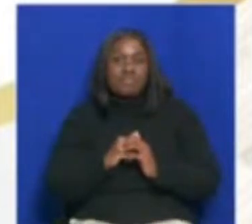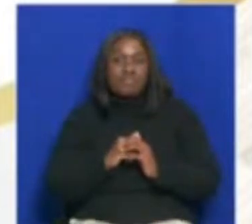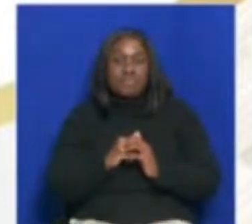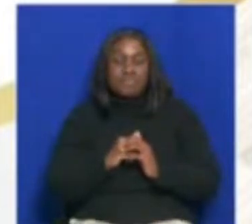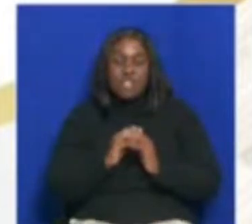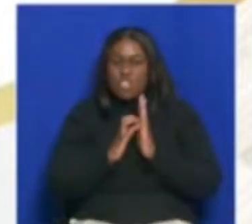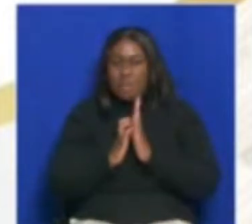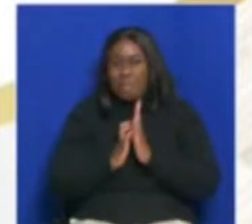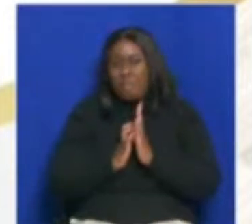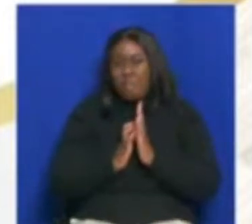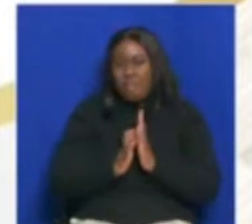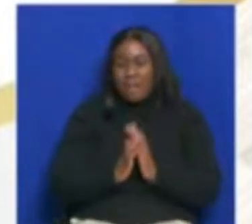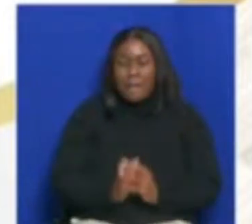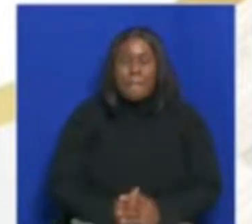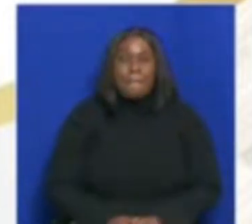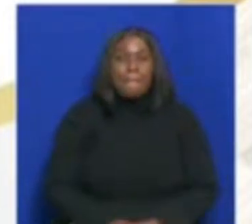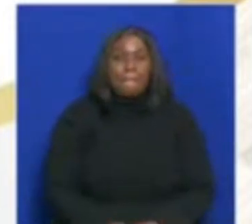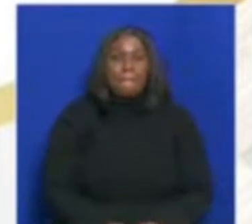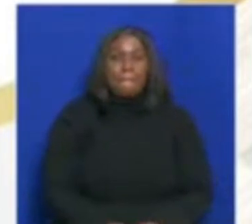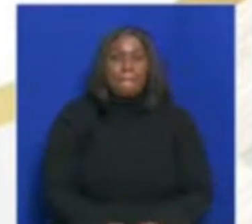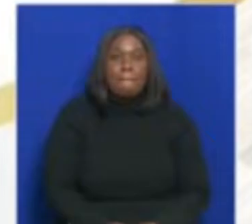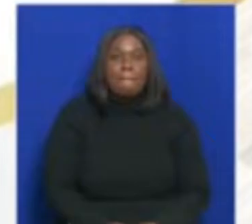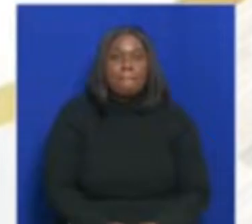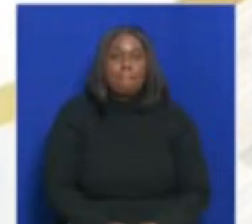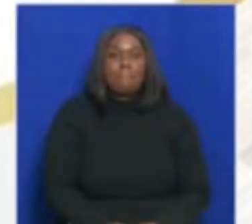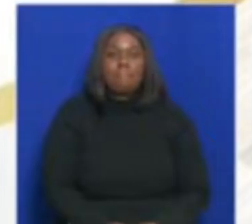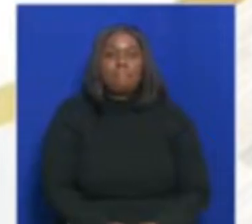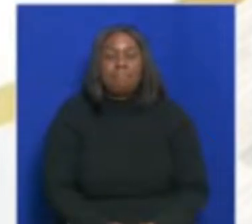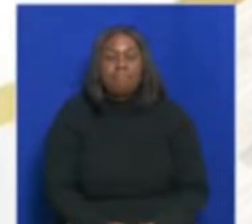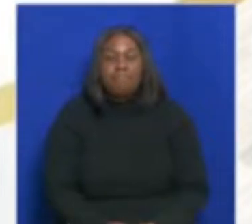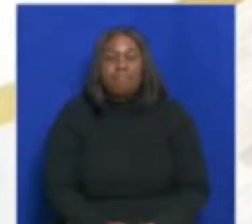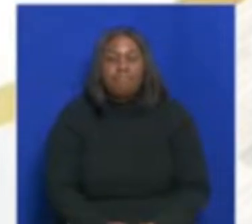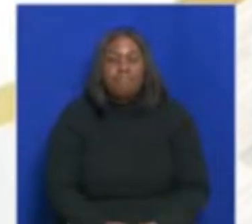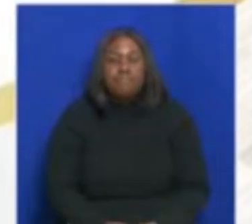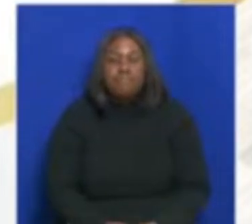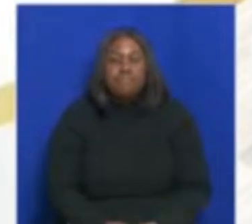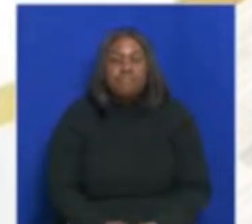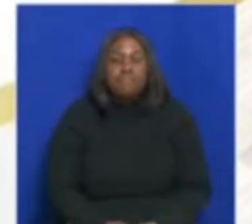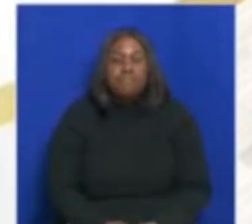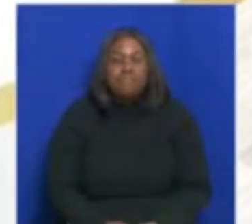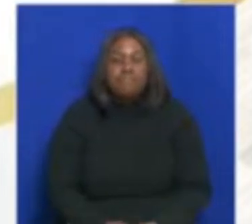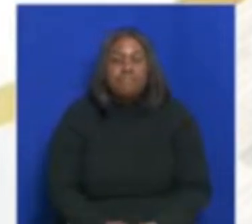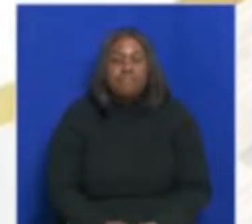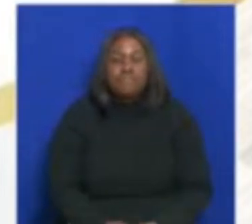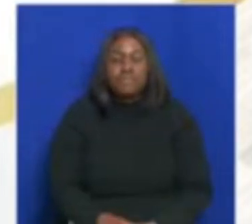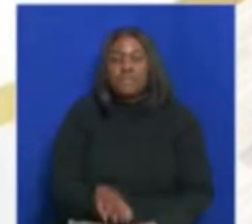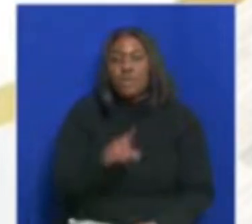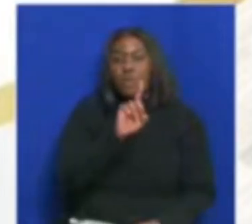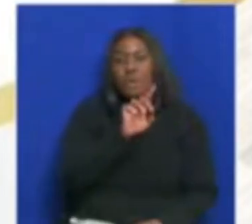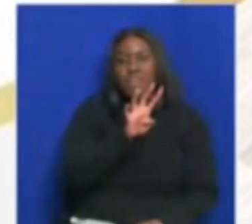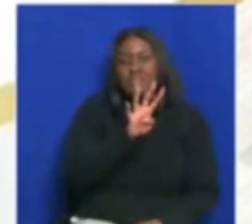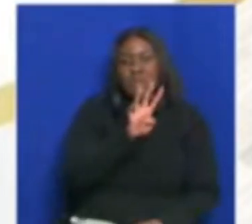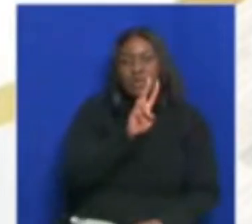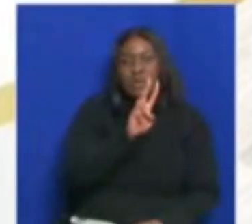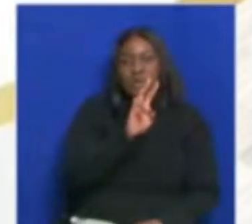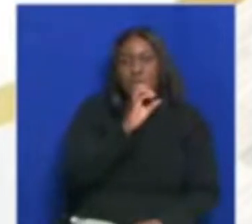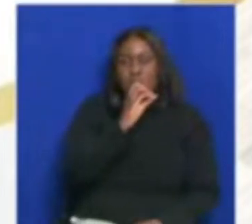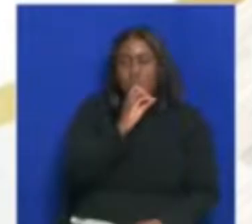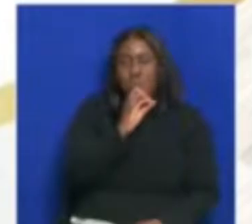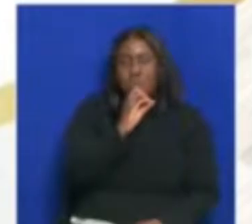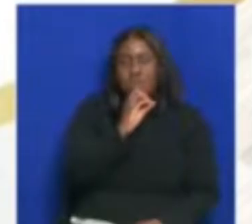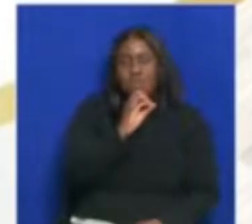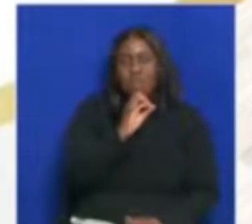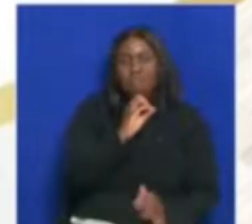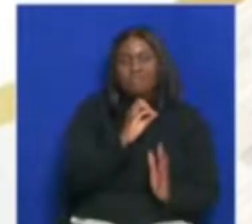We see that on using the bundle reference at 1420, there are a